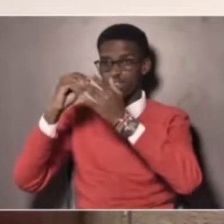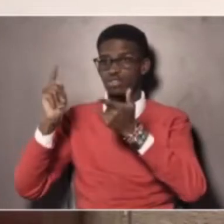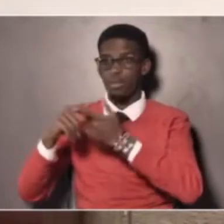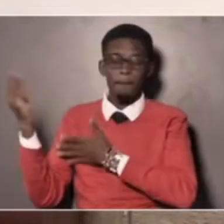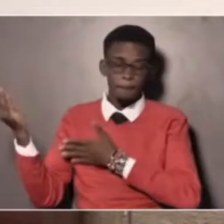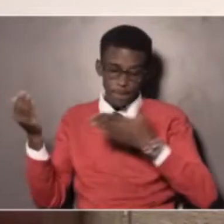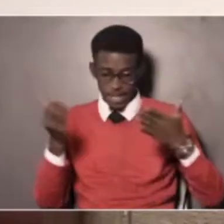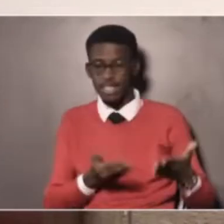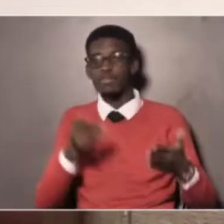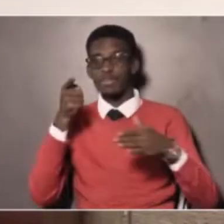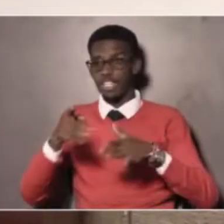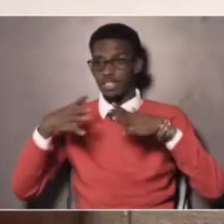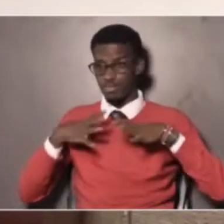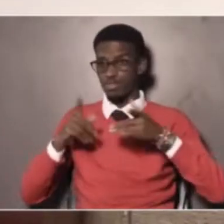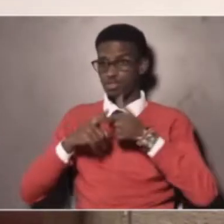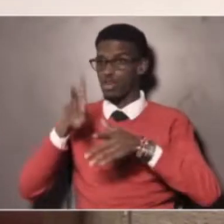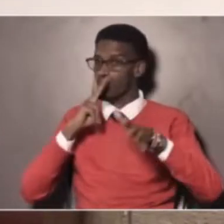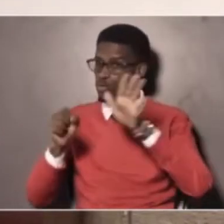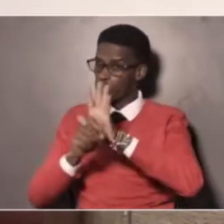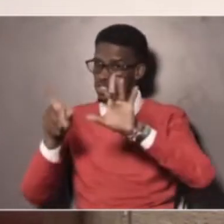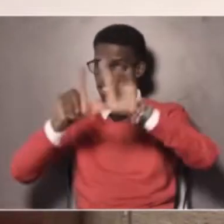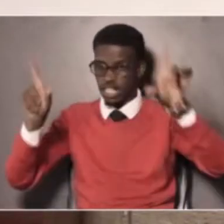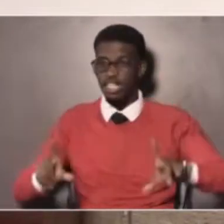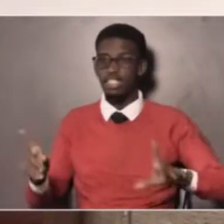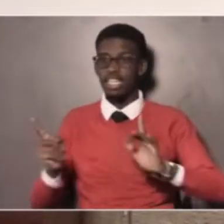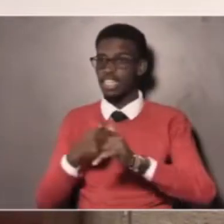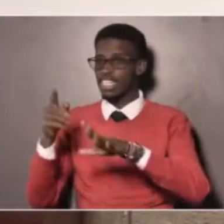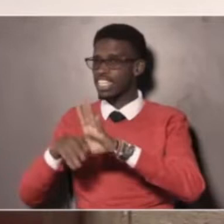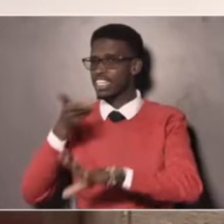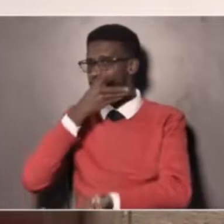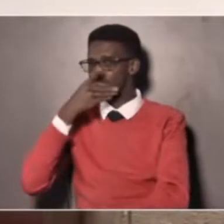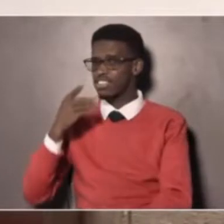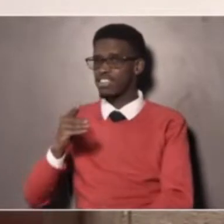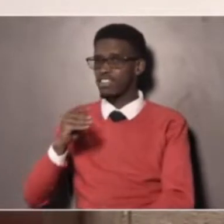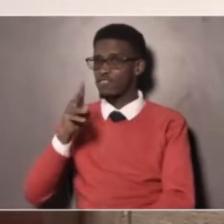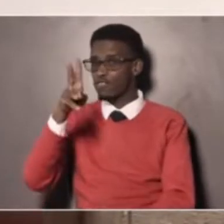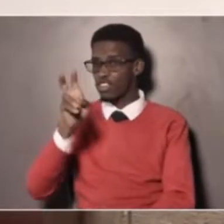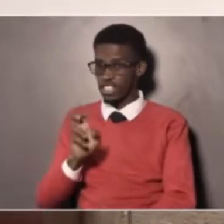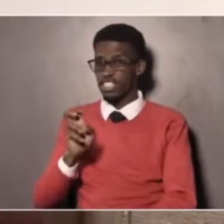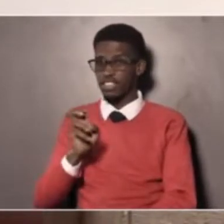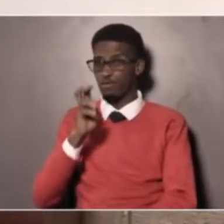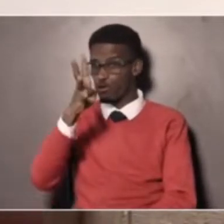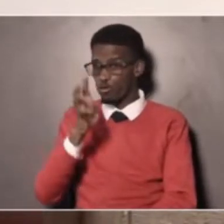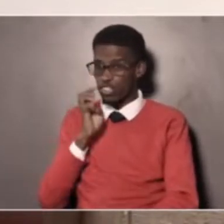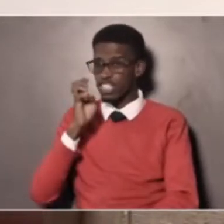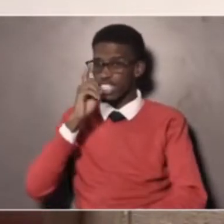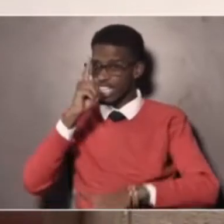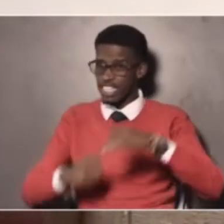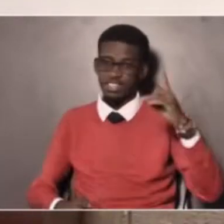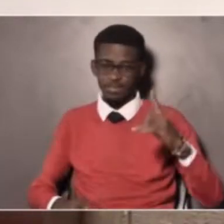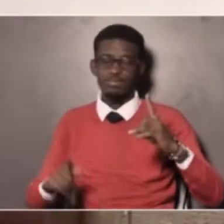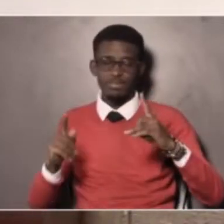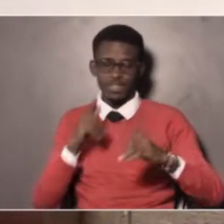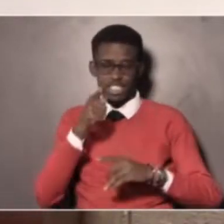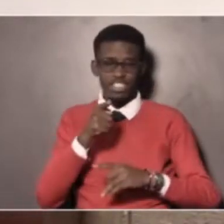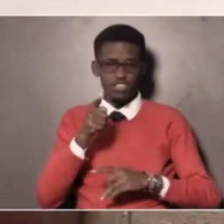the Israelites back to the promised land. And they were in the desert for more than 40 years. During these 40 years,